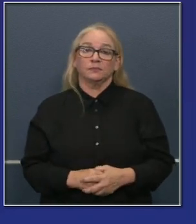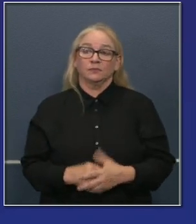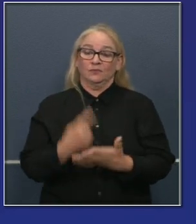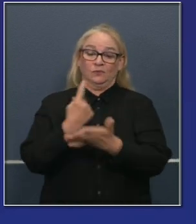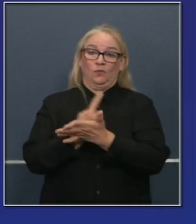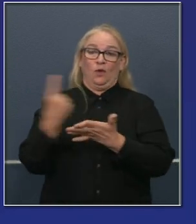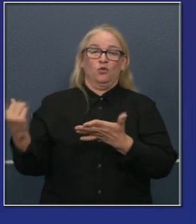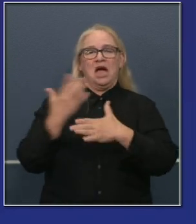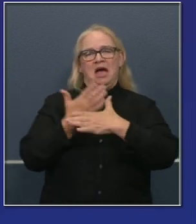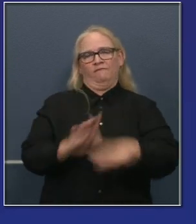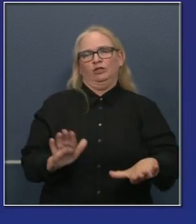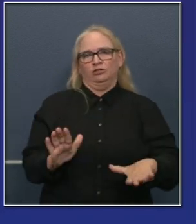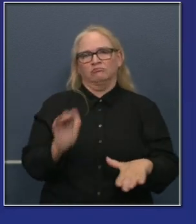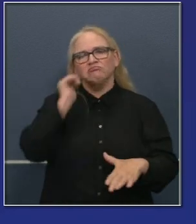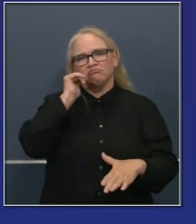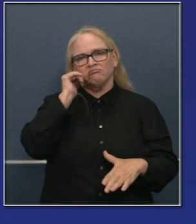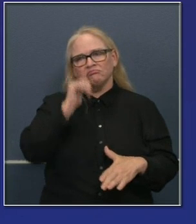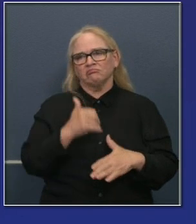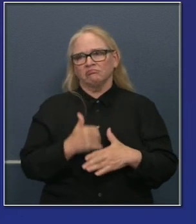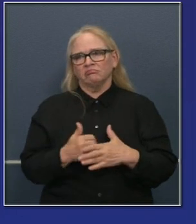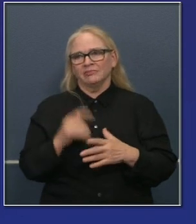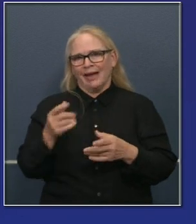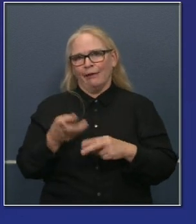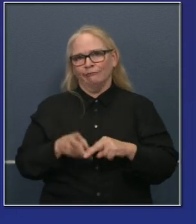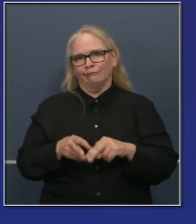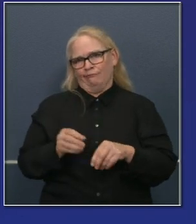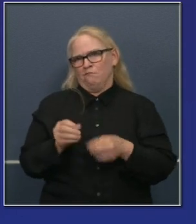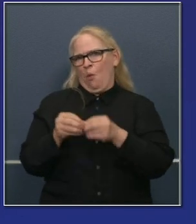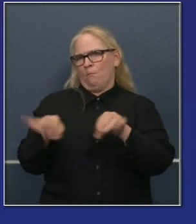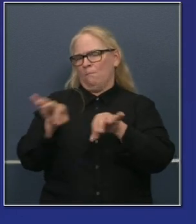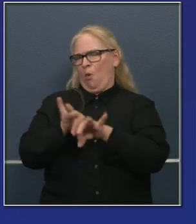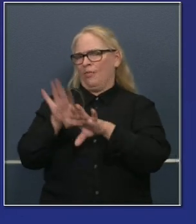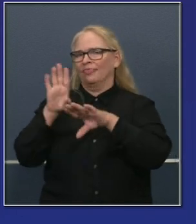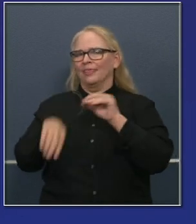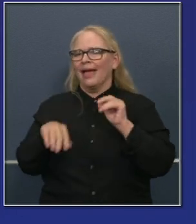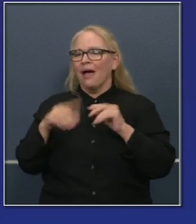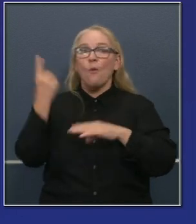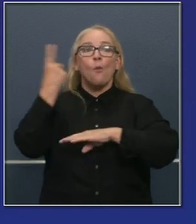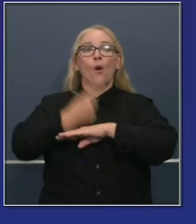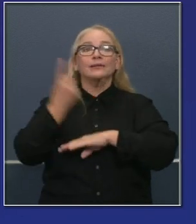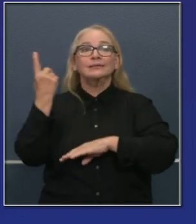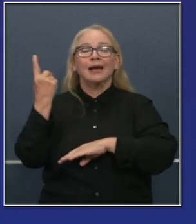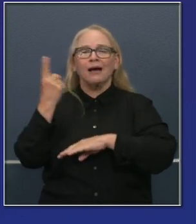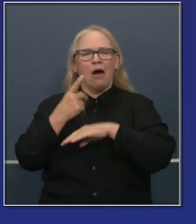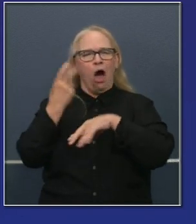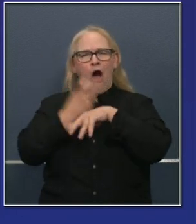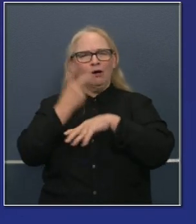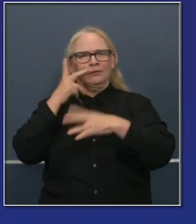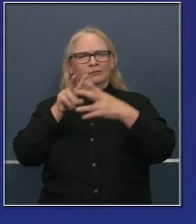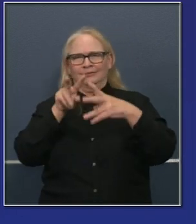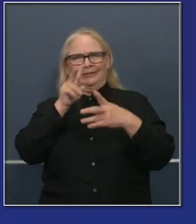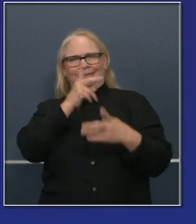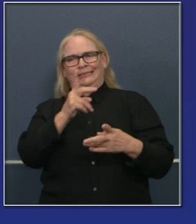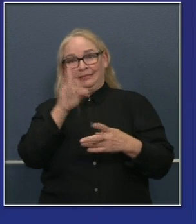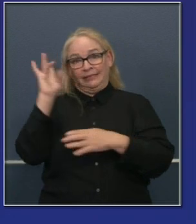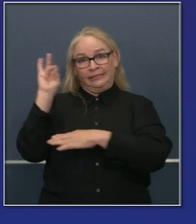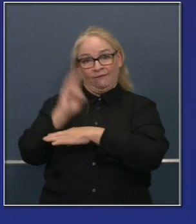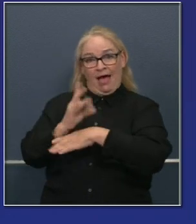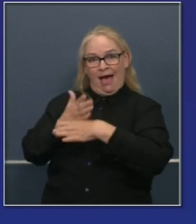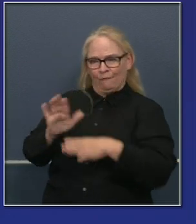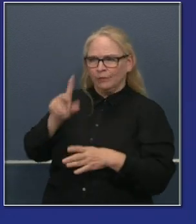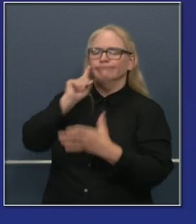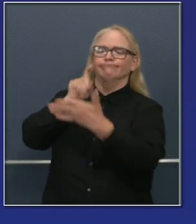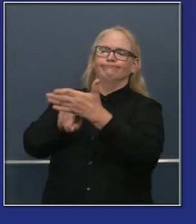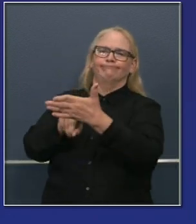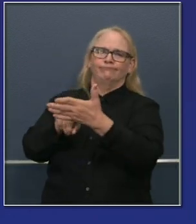me is even more important than the episodic rise and fall of a single-day number of case counts as it relates to total number